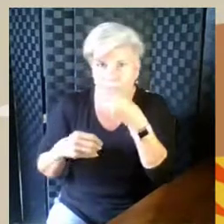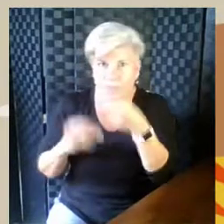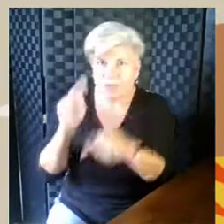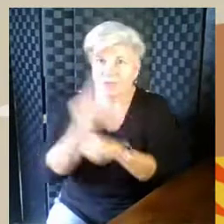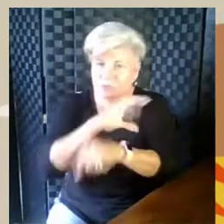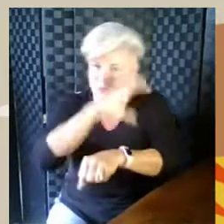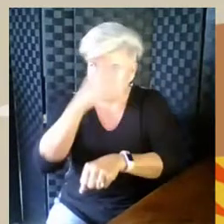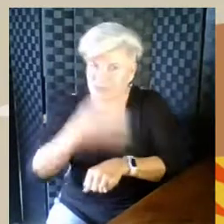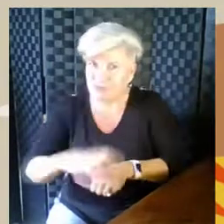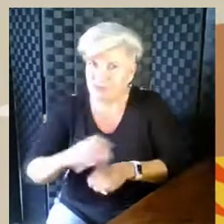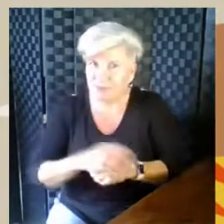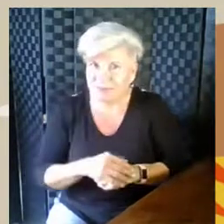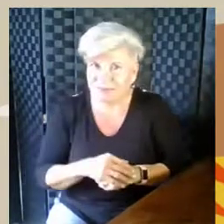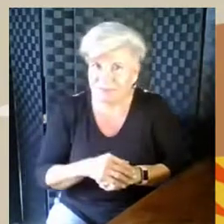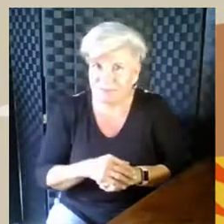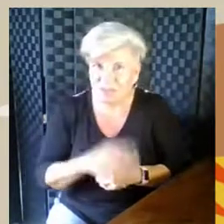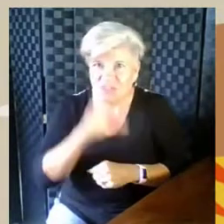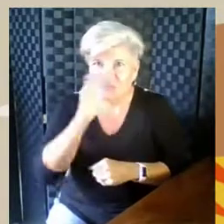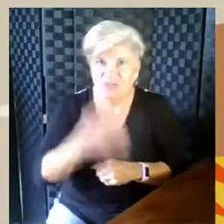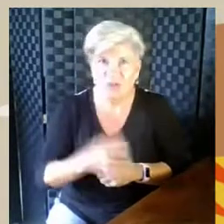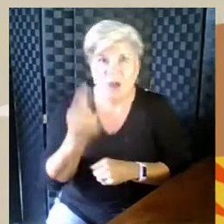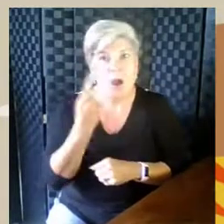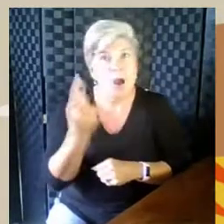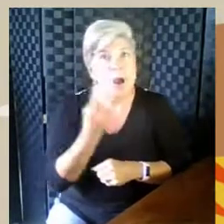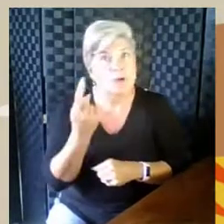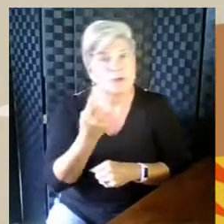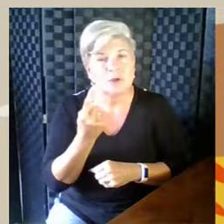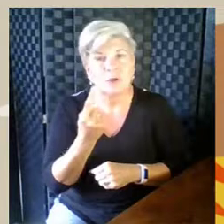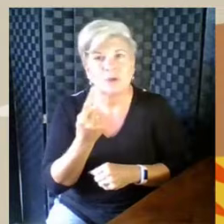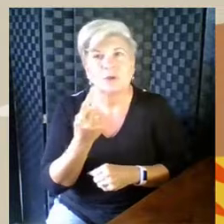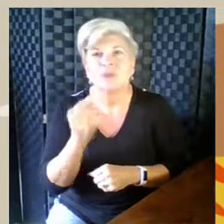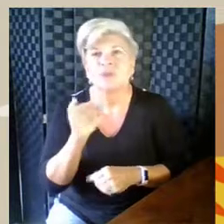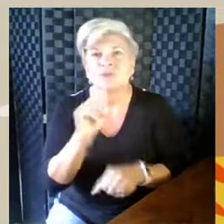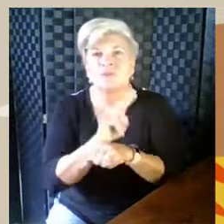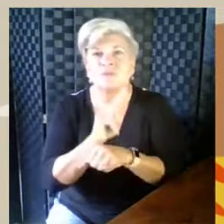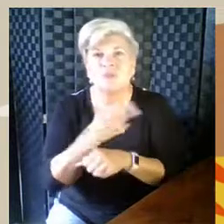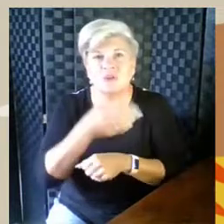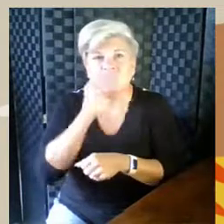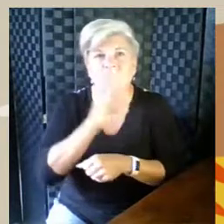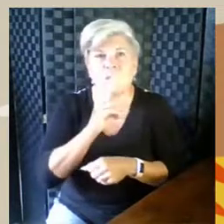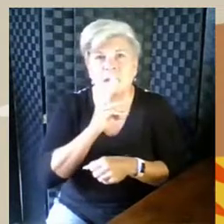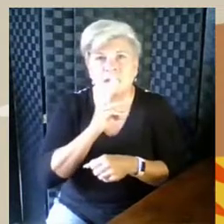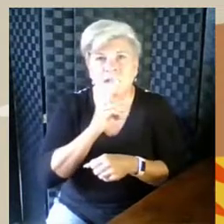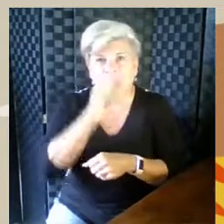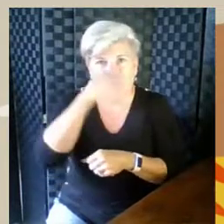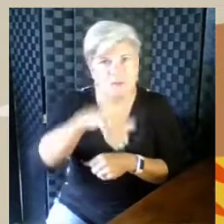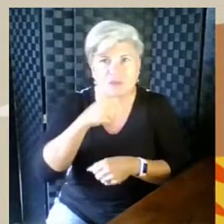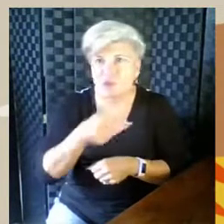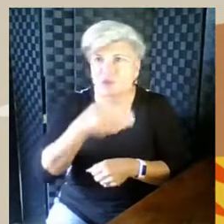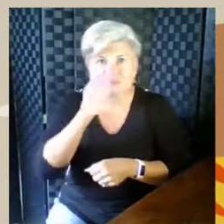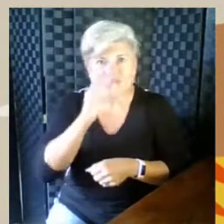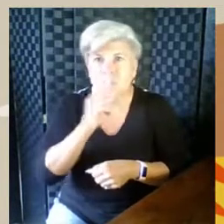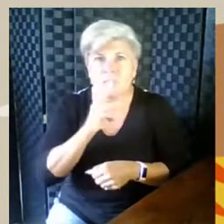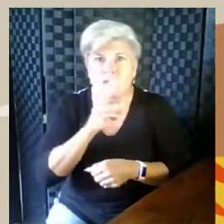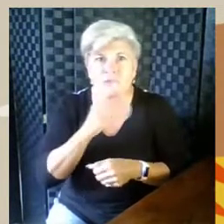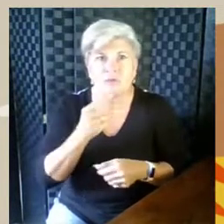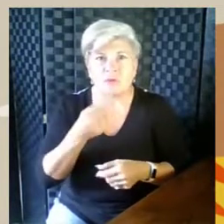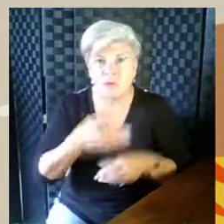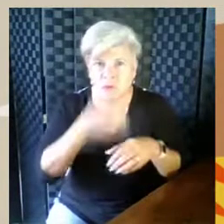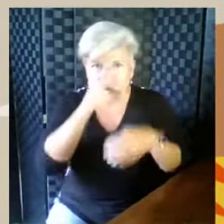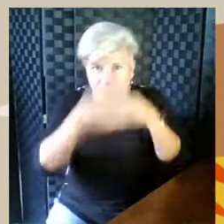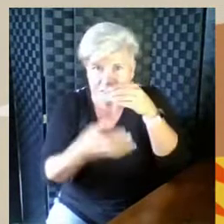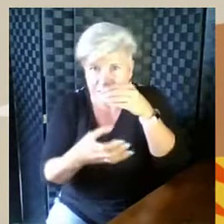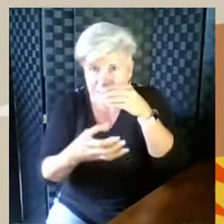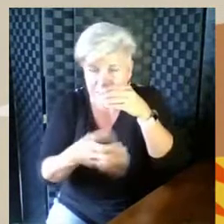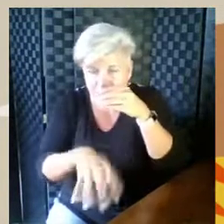using their trunk. Trunks are also used for drinking water. Elephants do not drink water through